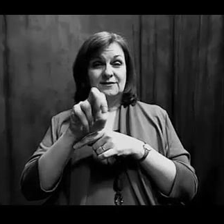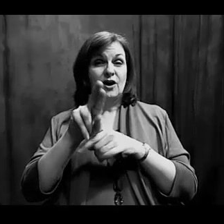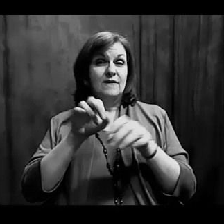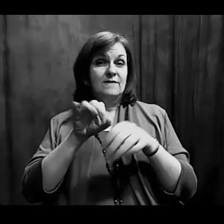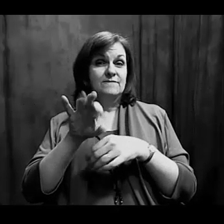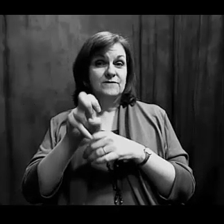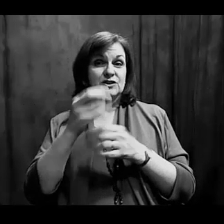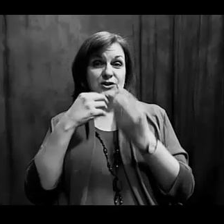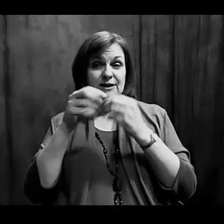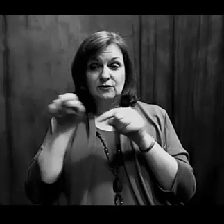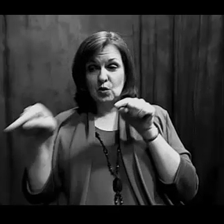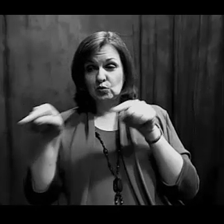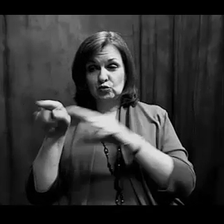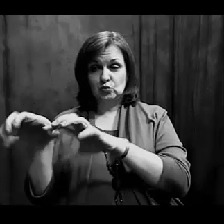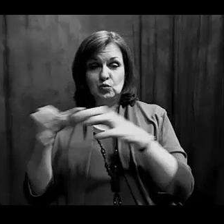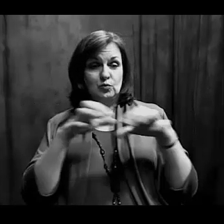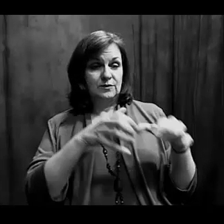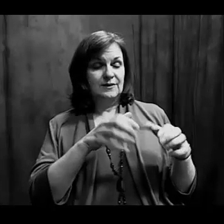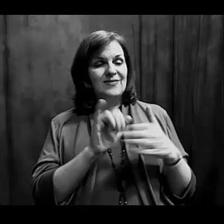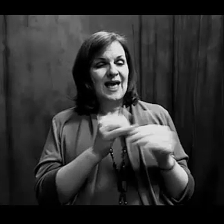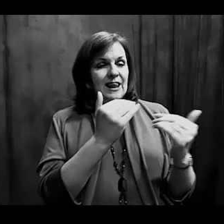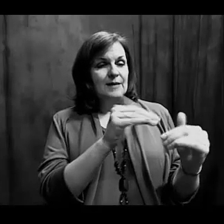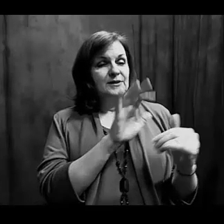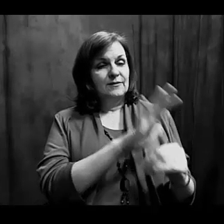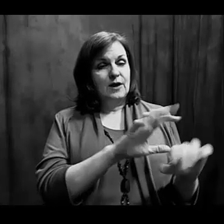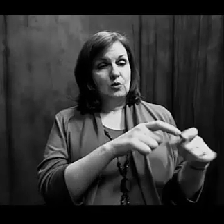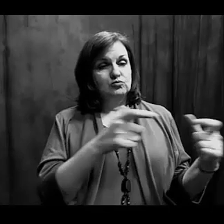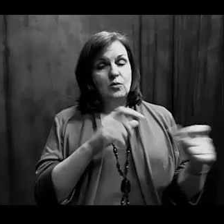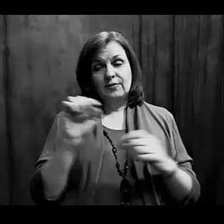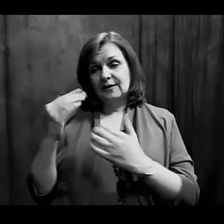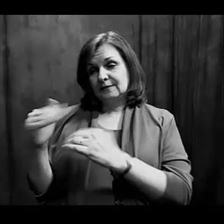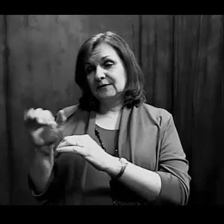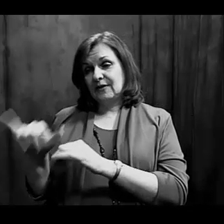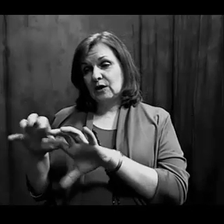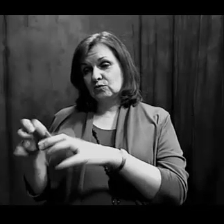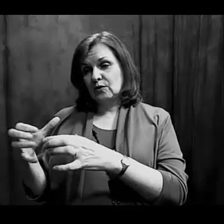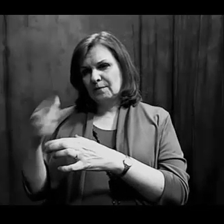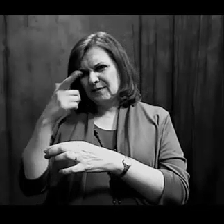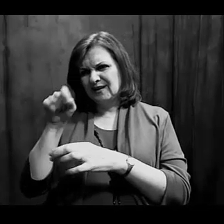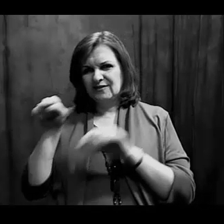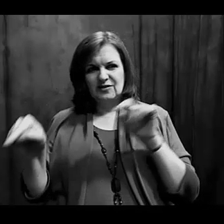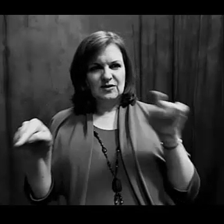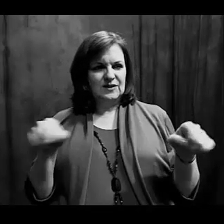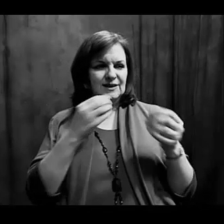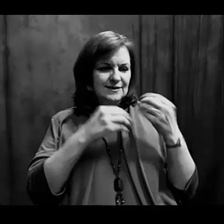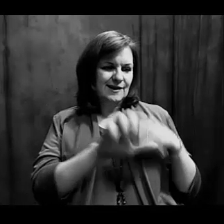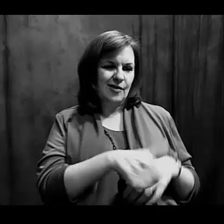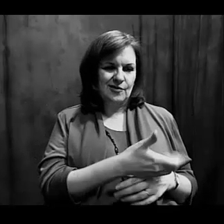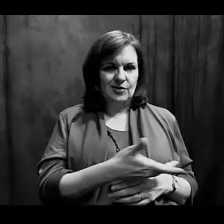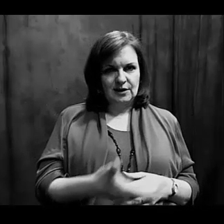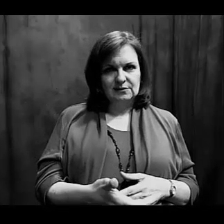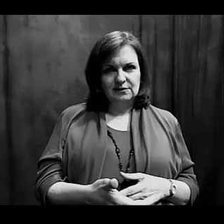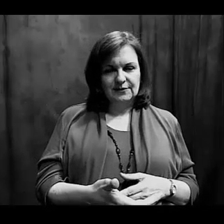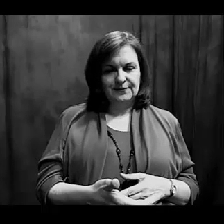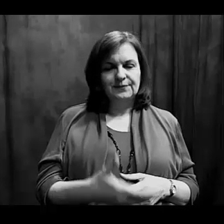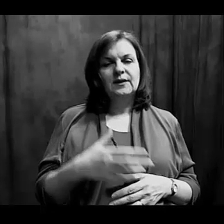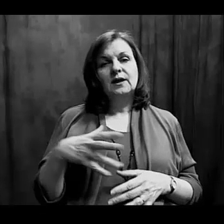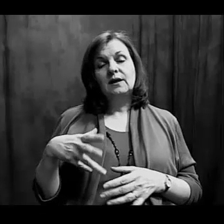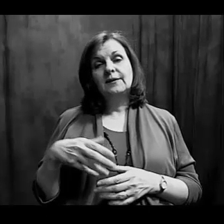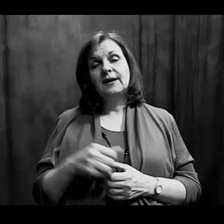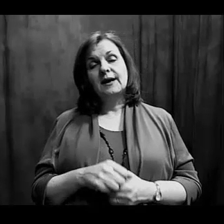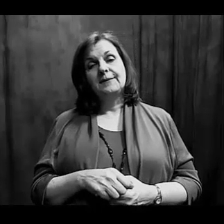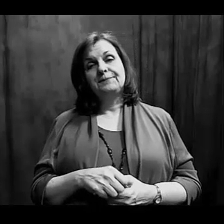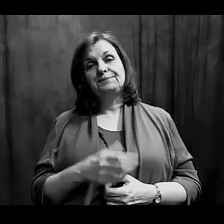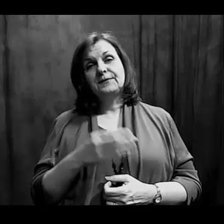it does, it's limiting those predators, because these mollusks all eat something